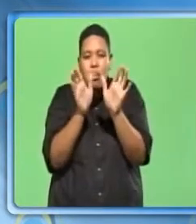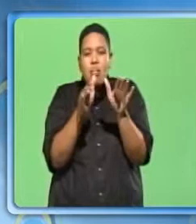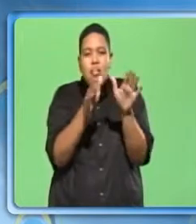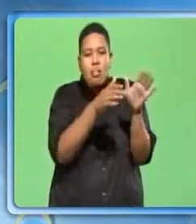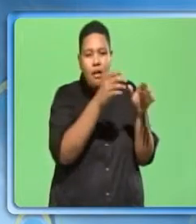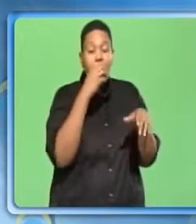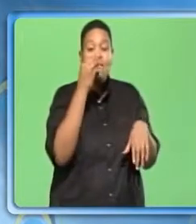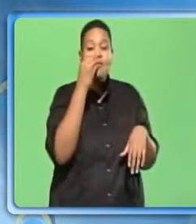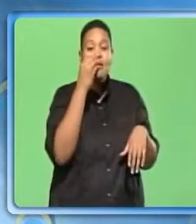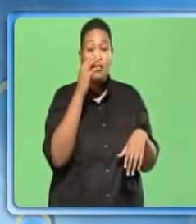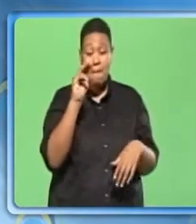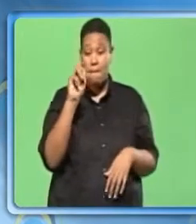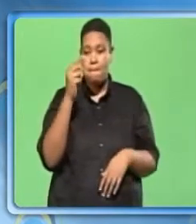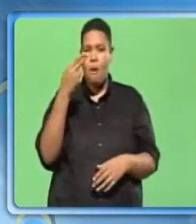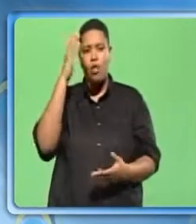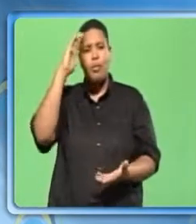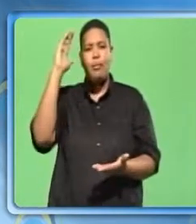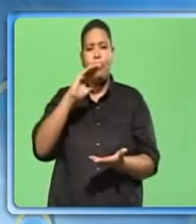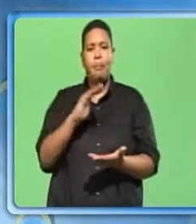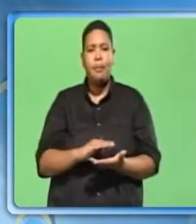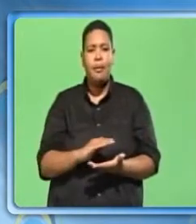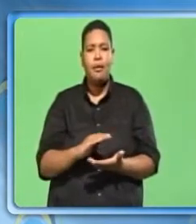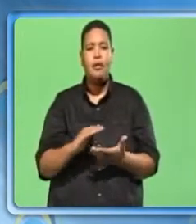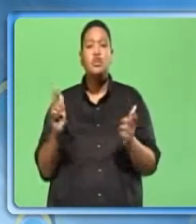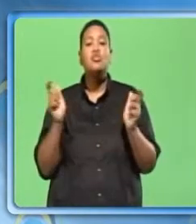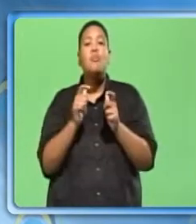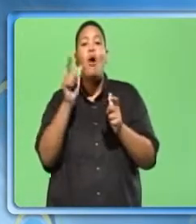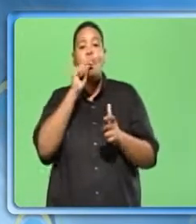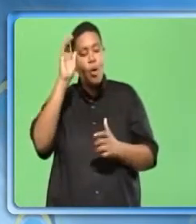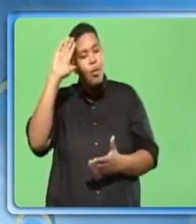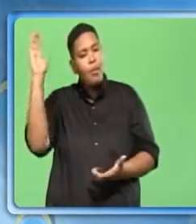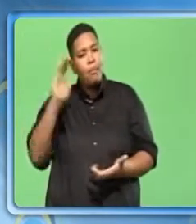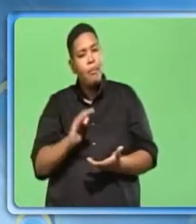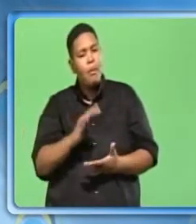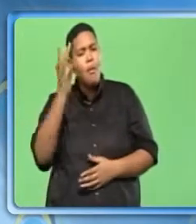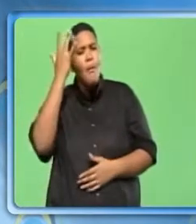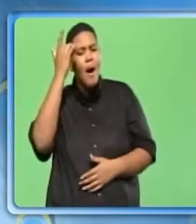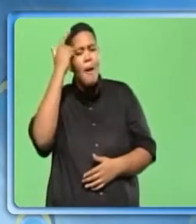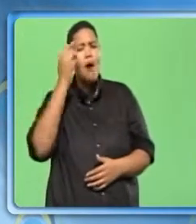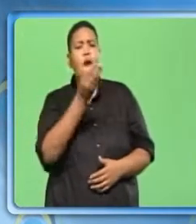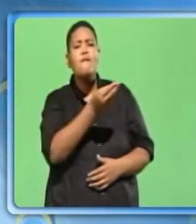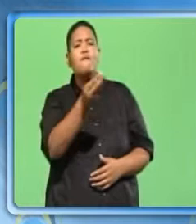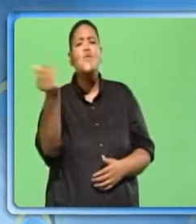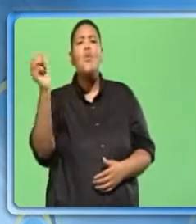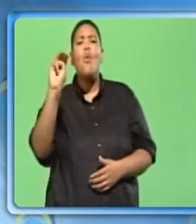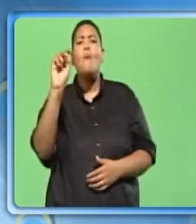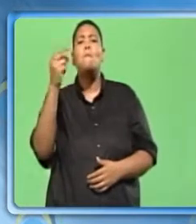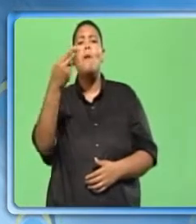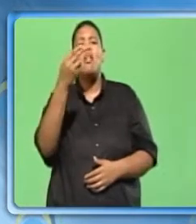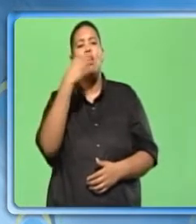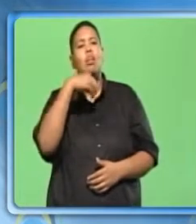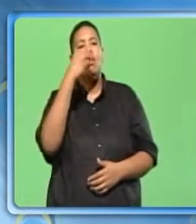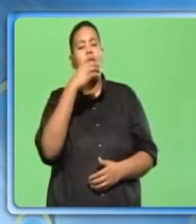Population of moth decreases. Population of smaller birds decreases because there are fewer moths to